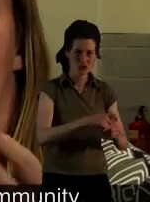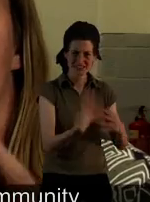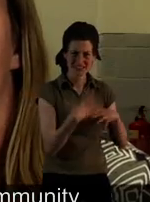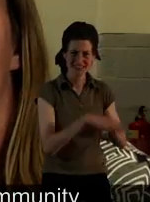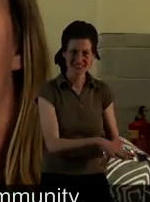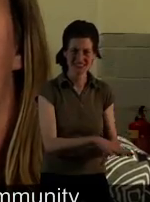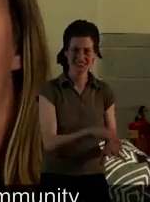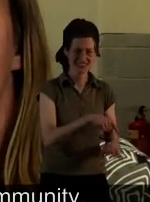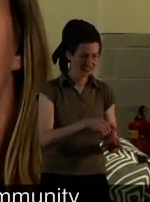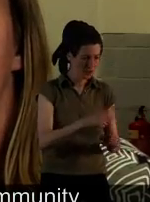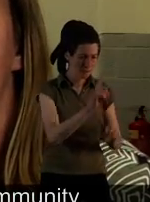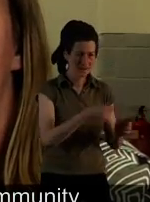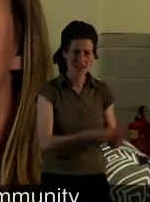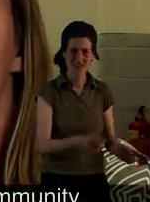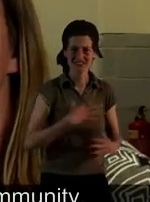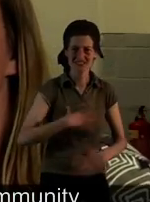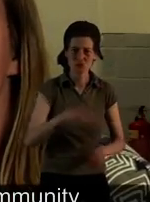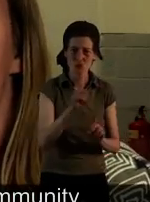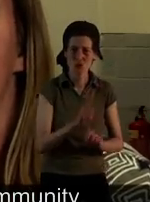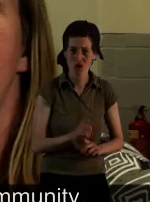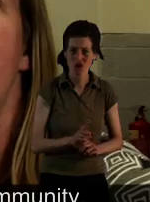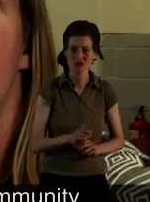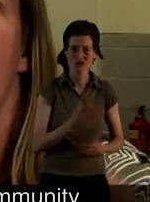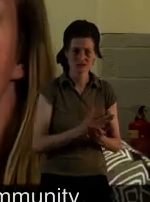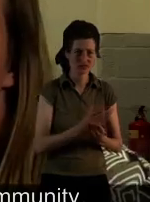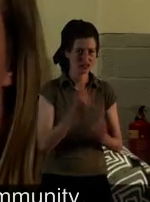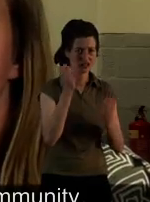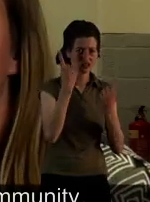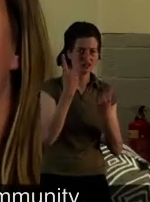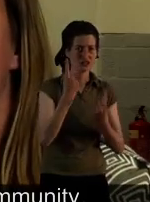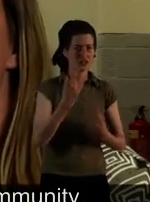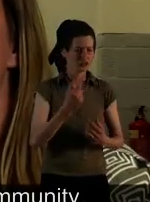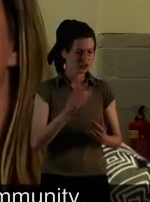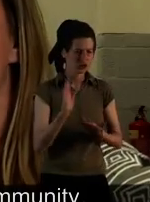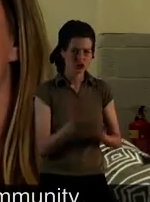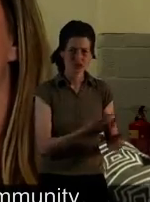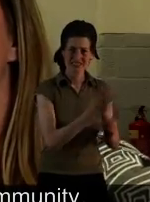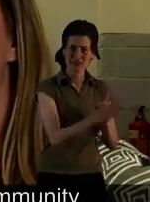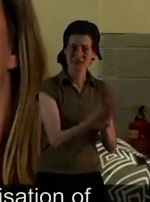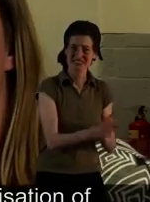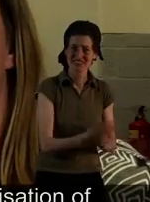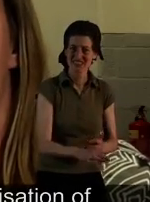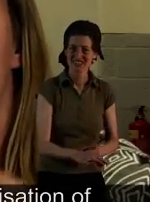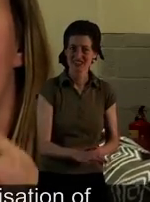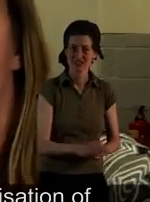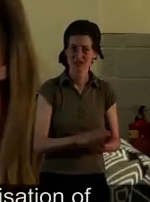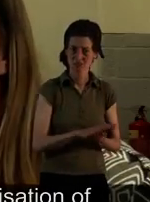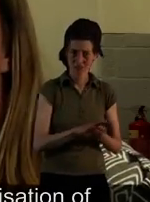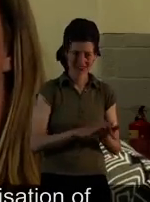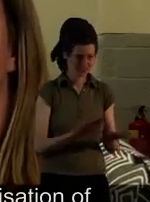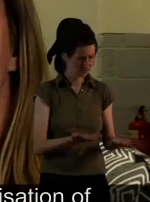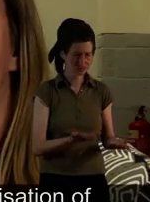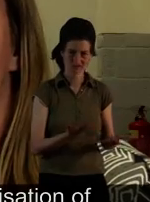they're far more integrated into the community, they understand these populations much better, they